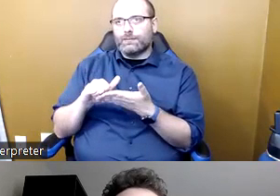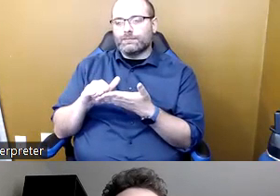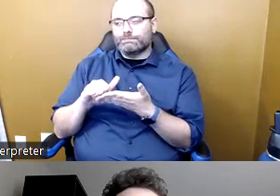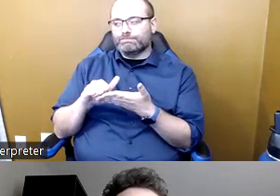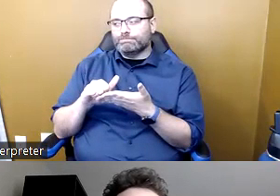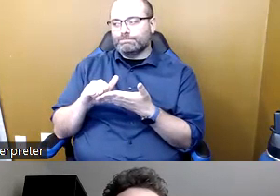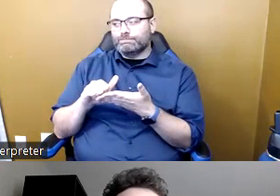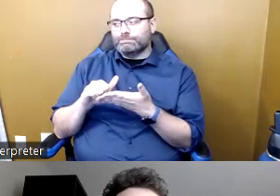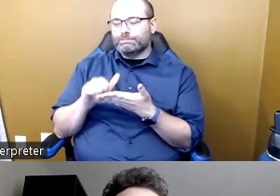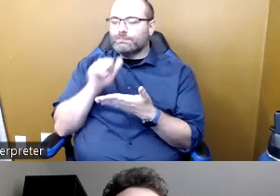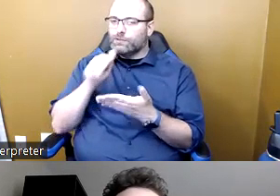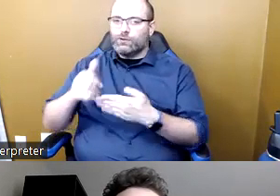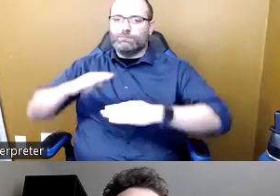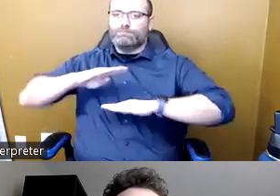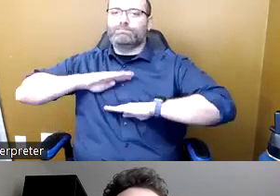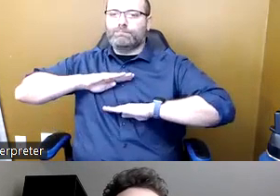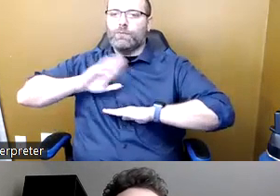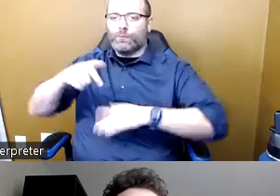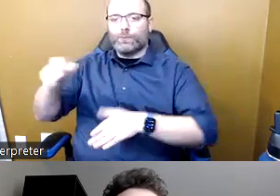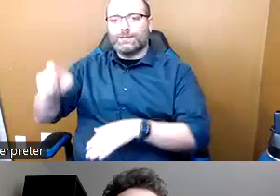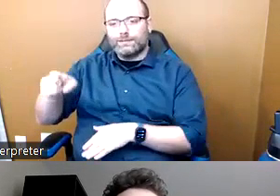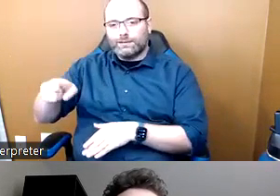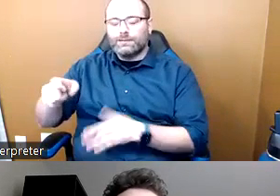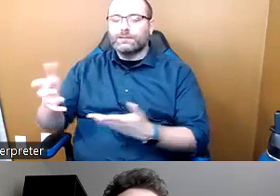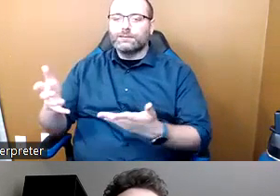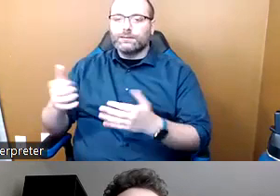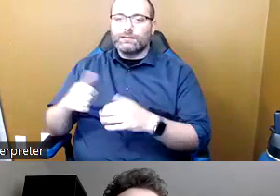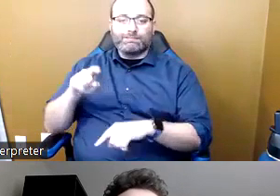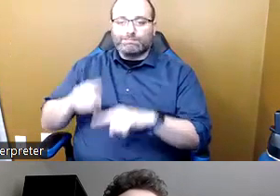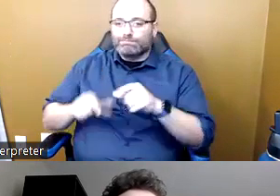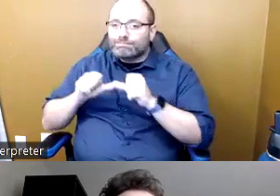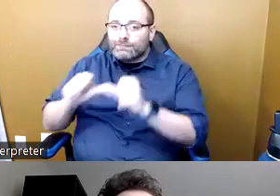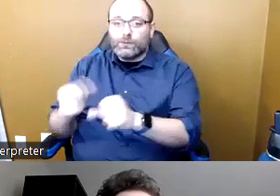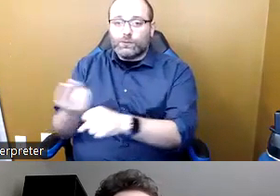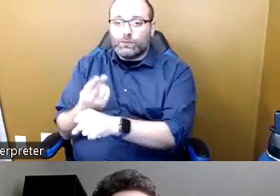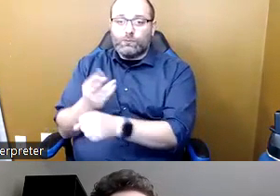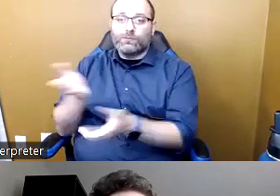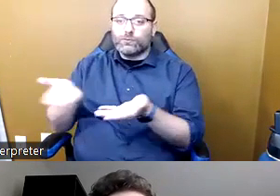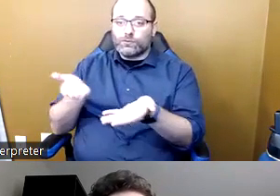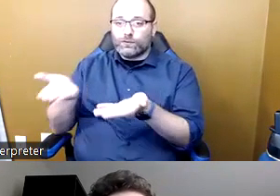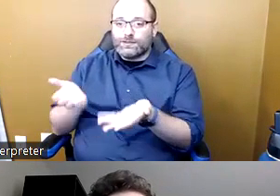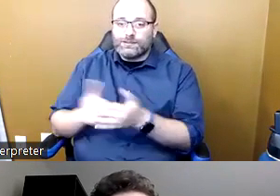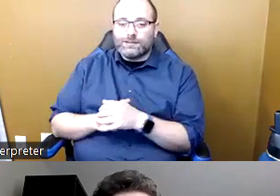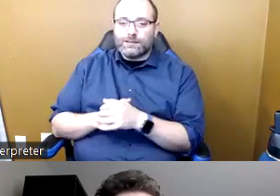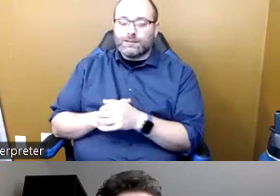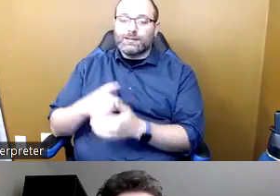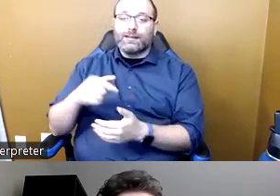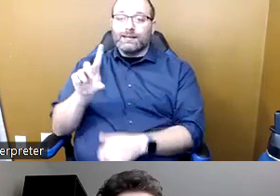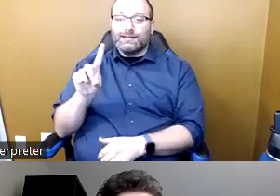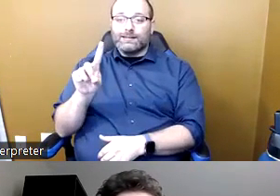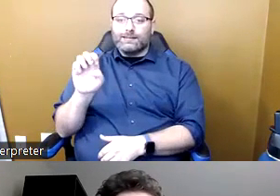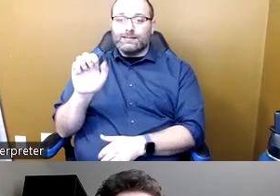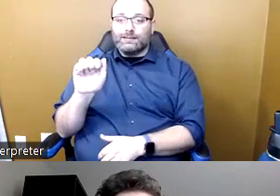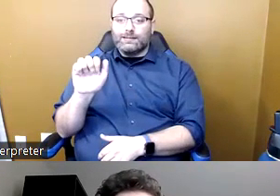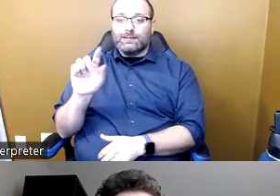do not meet their needs so that they are not able to continue utilizing those services. Dead naming is an